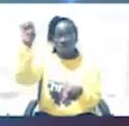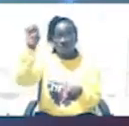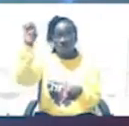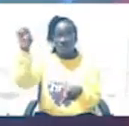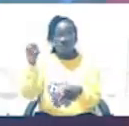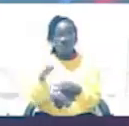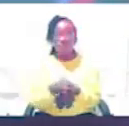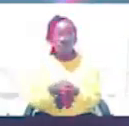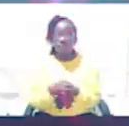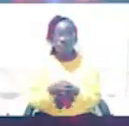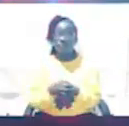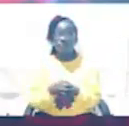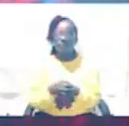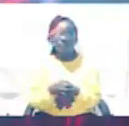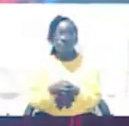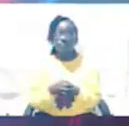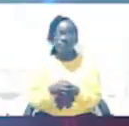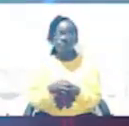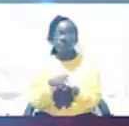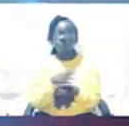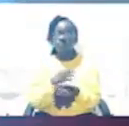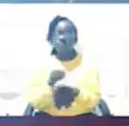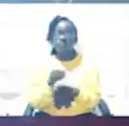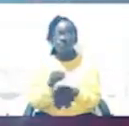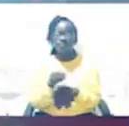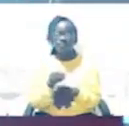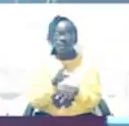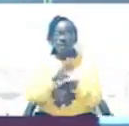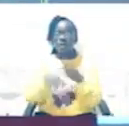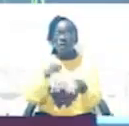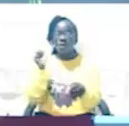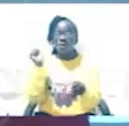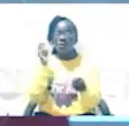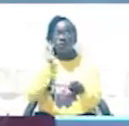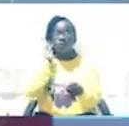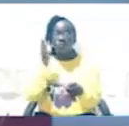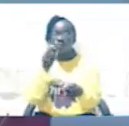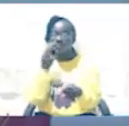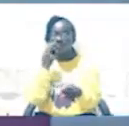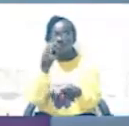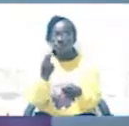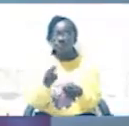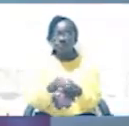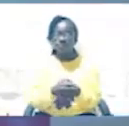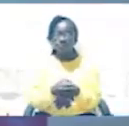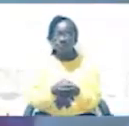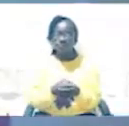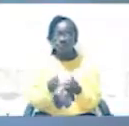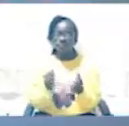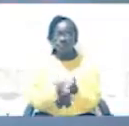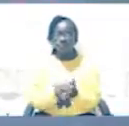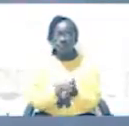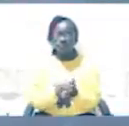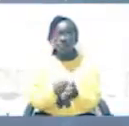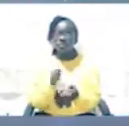And it will be so visible that if you mark it henceforth,